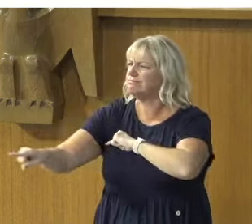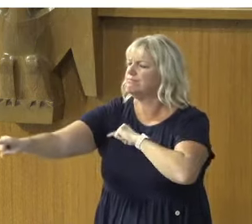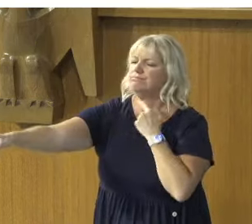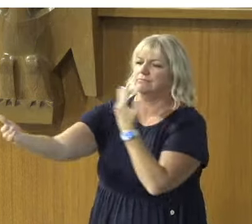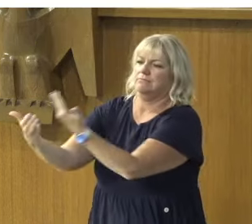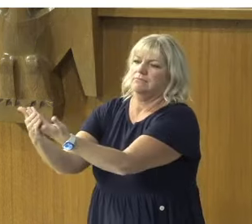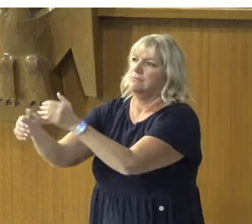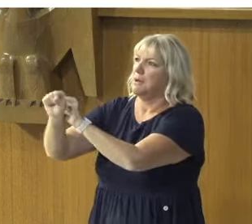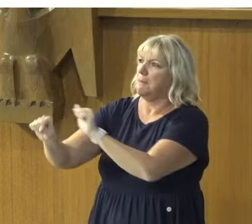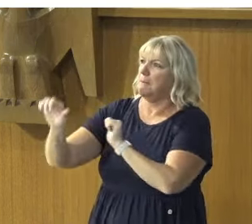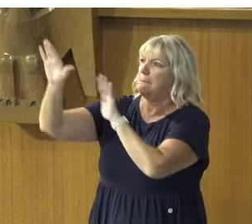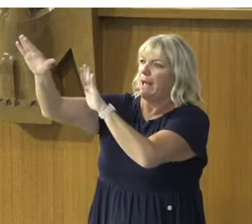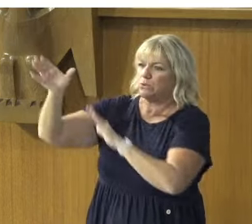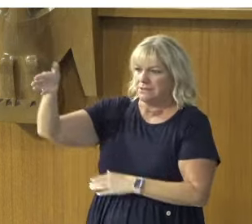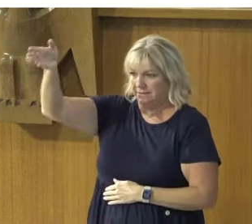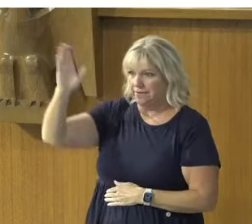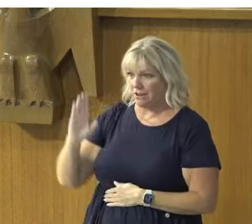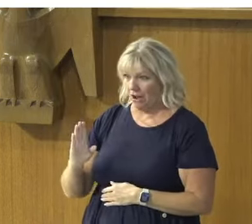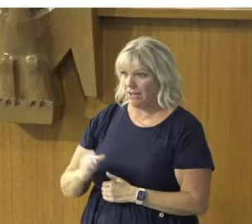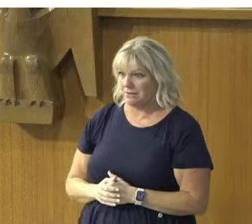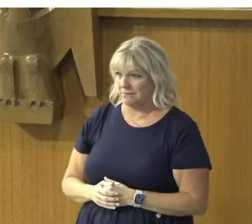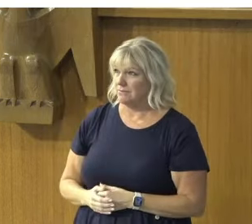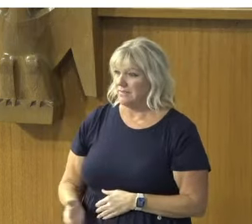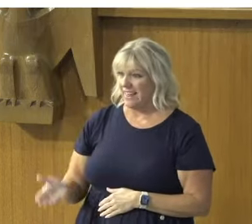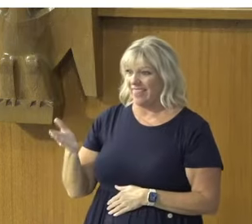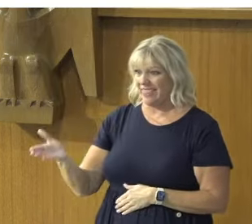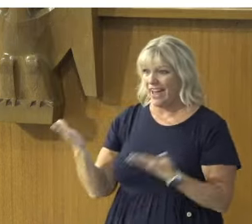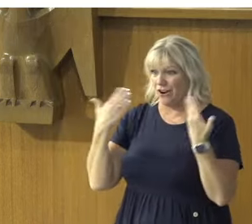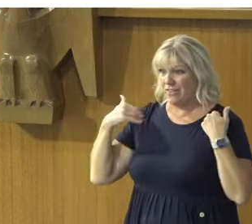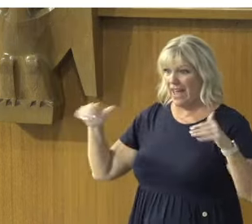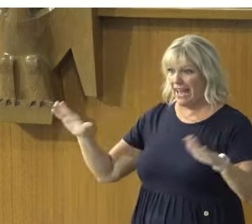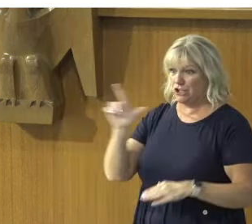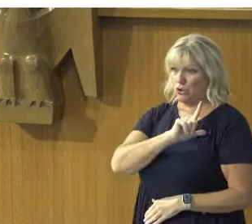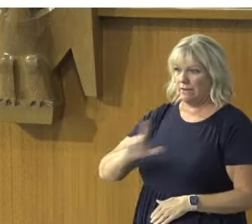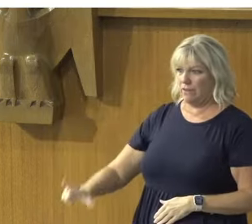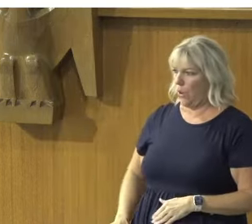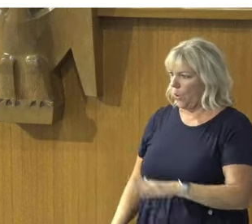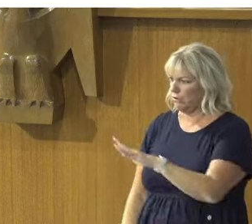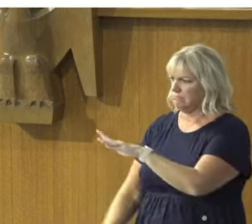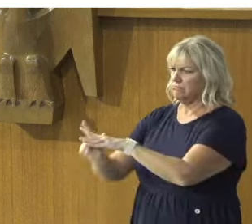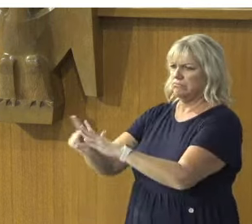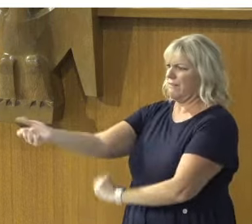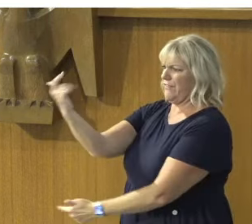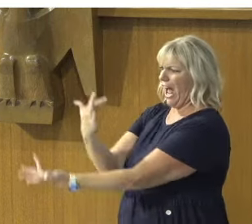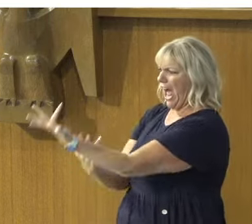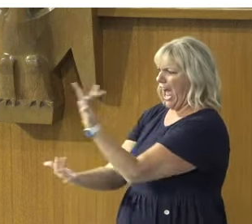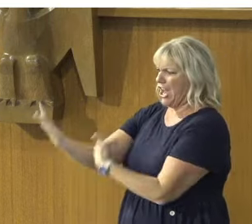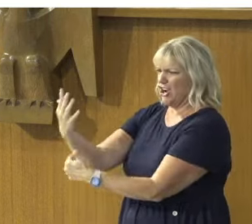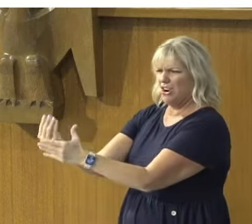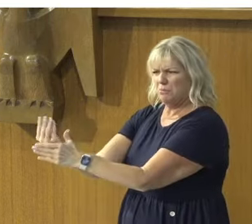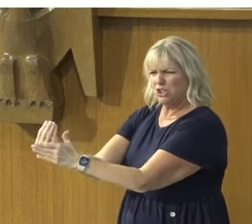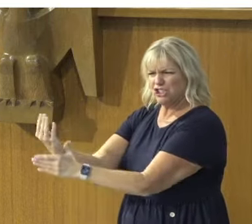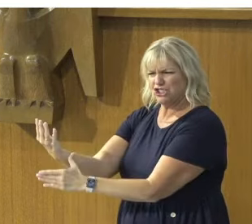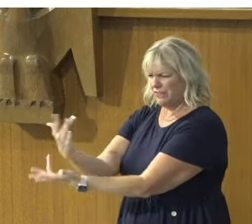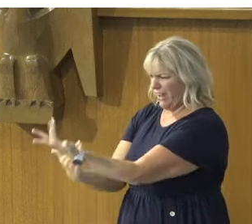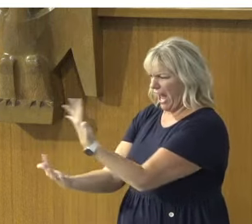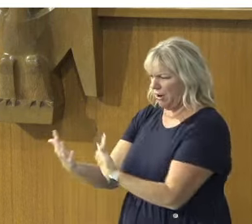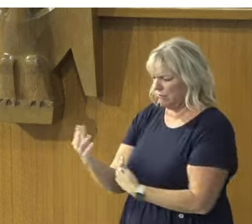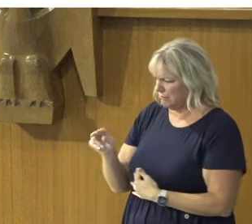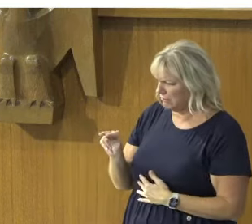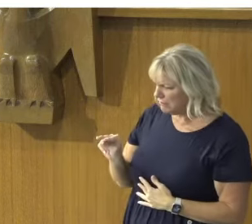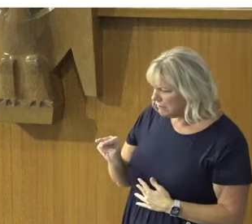Horeb, the mountain of God. There the angel of the Lord appeared to him in a flame of fire out of a bush. He looked,